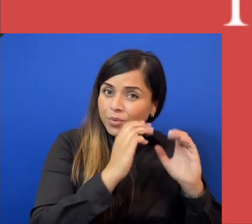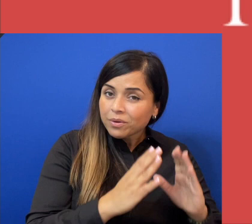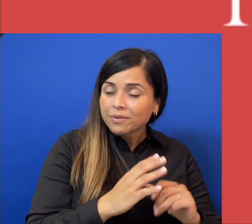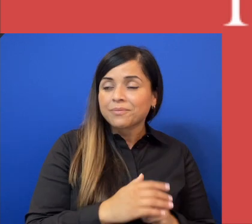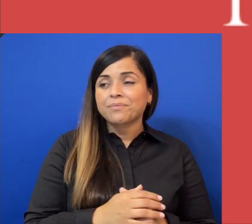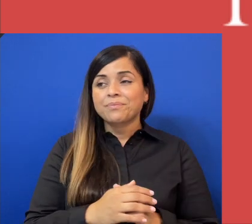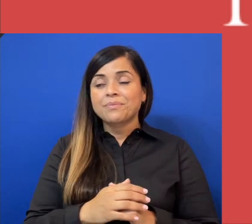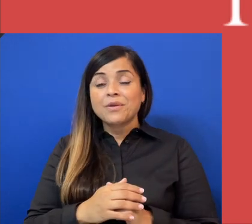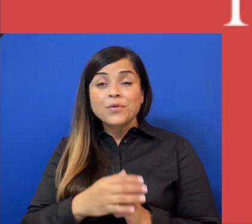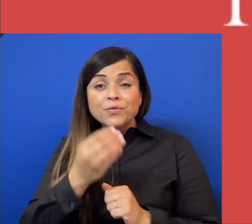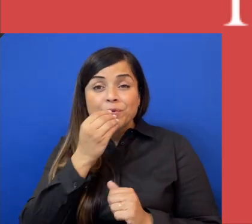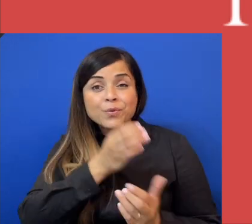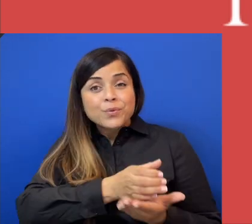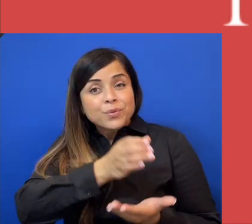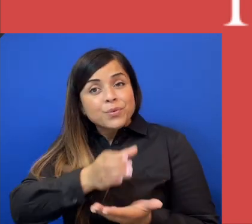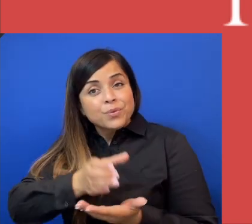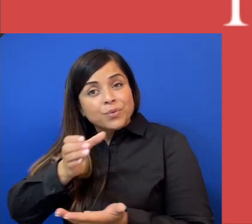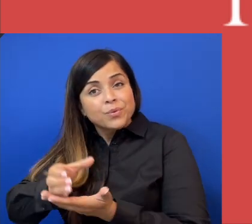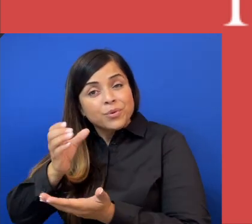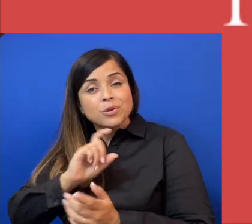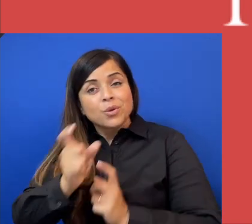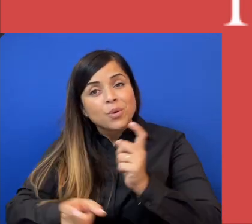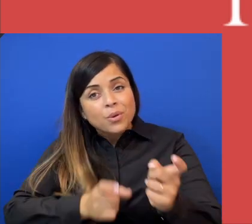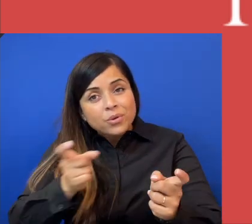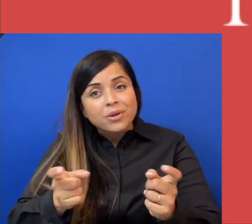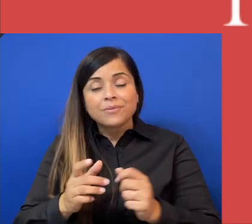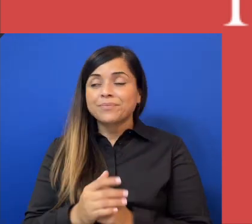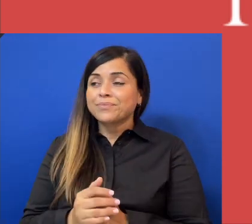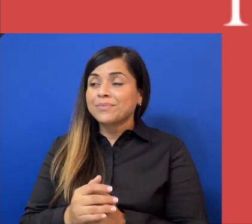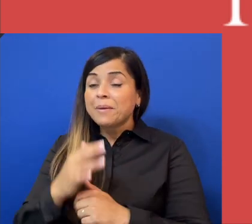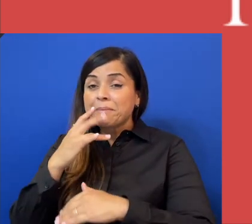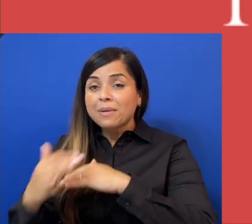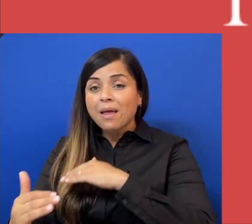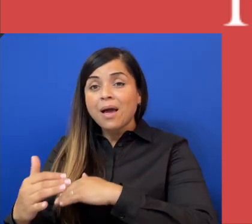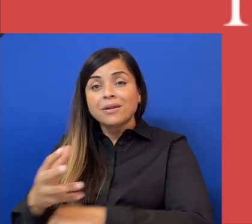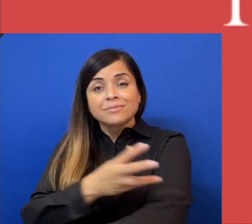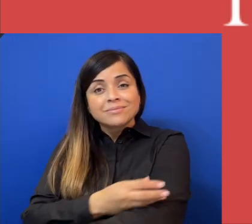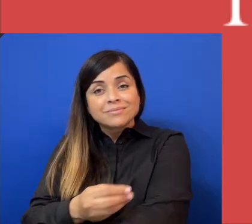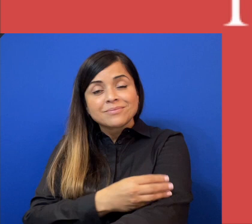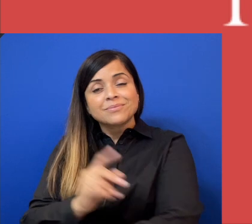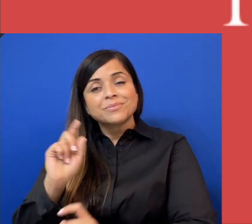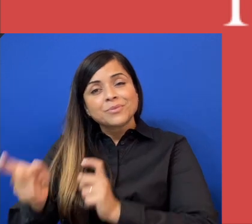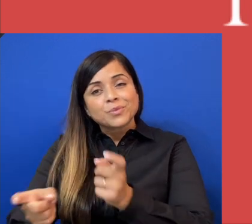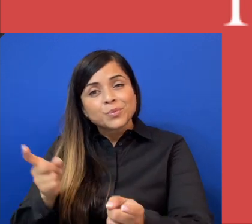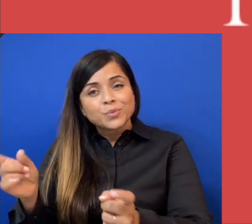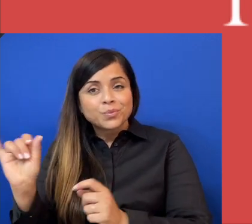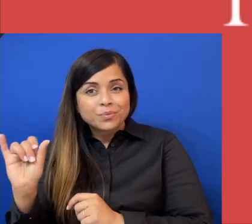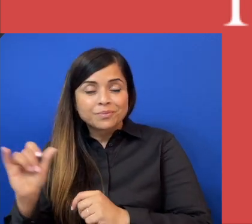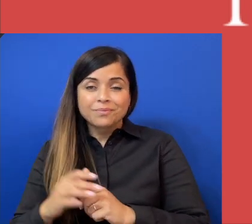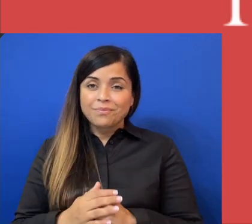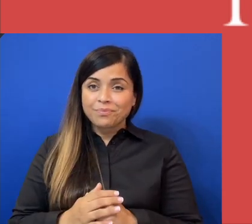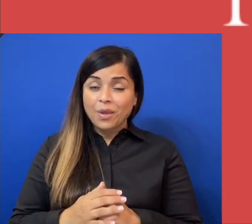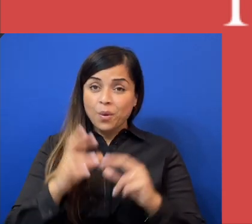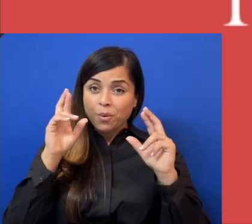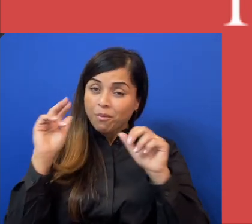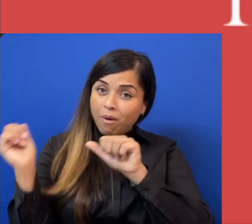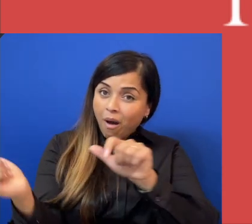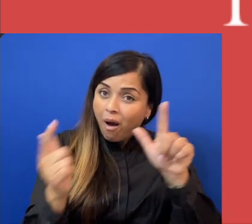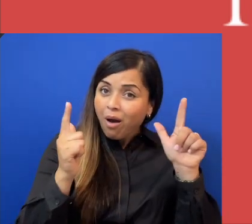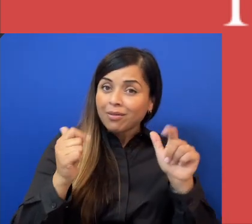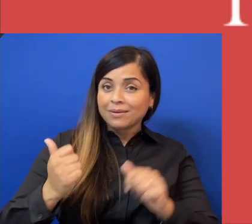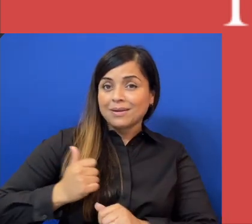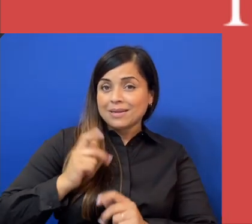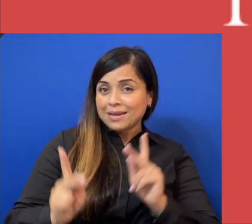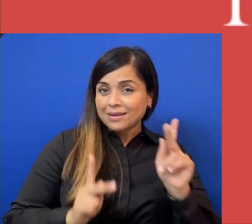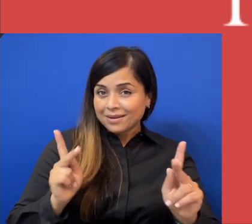Blood Donor Week. I hope all Canadians take the time to recognize the many contributions Ismaili Canadians have